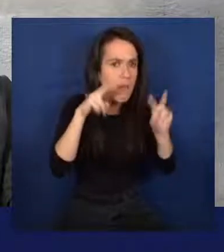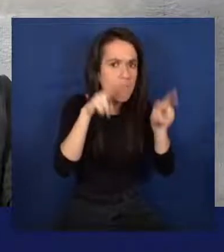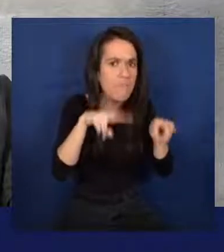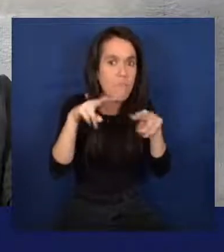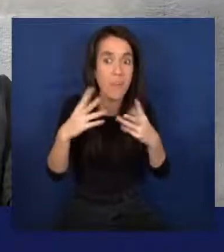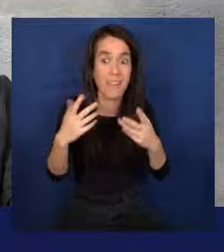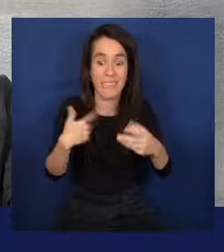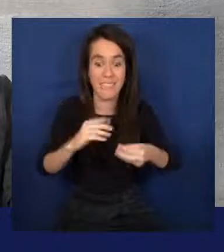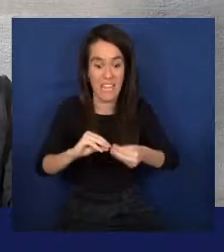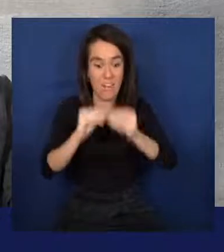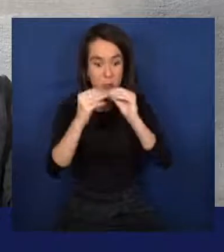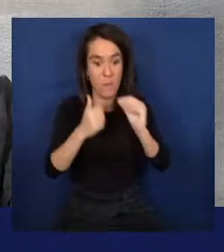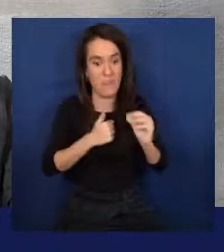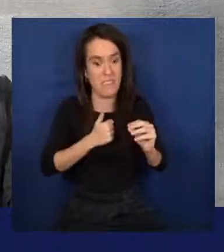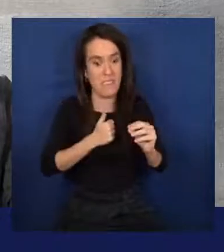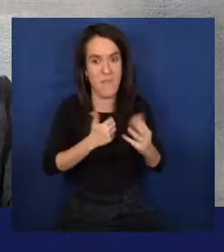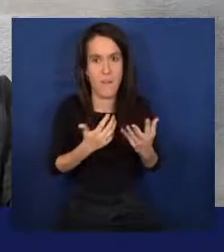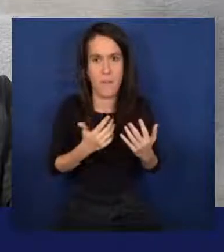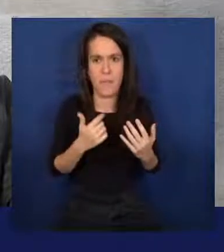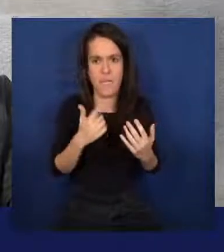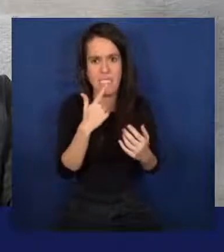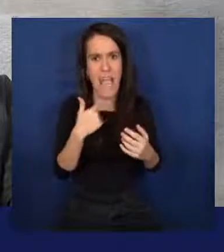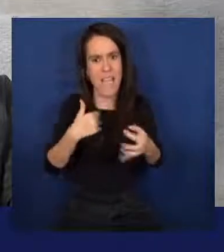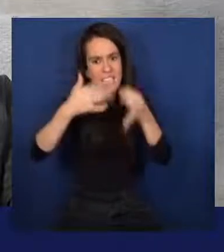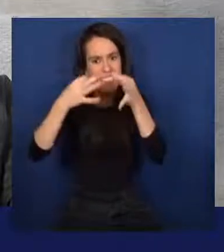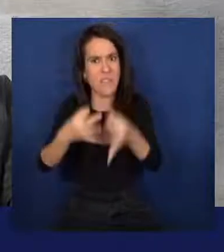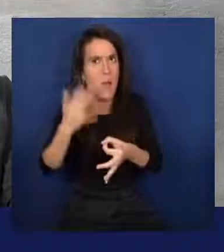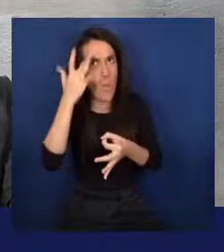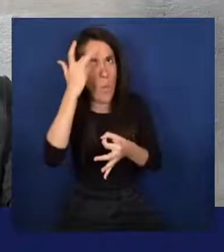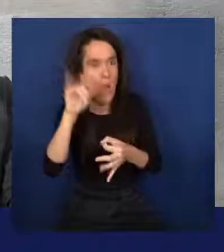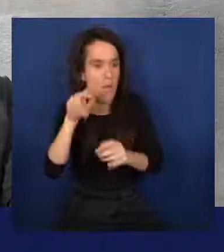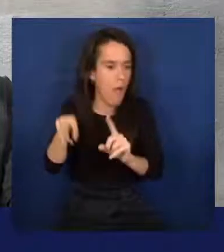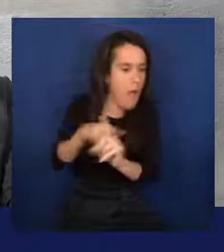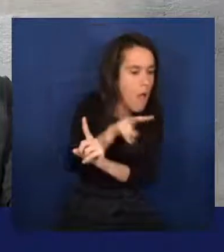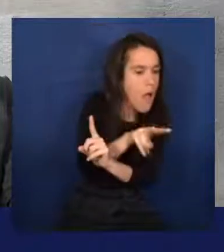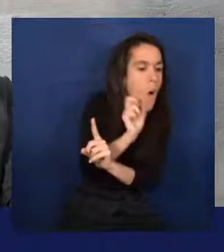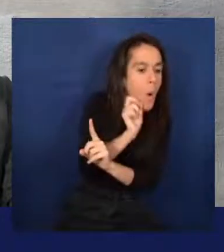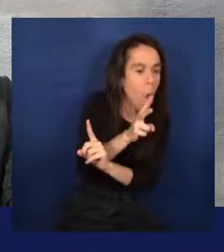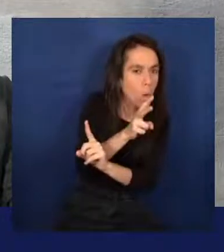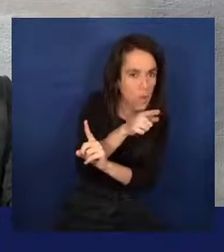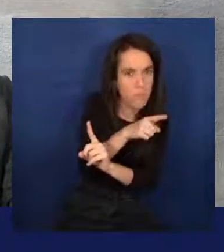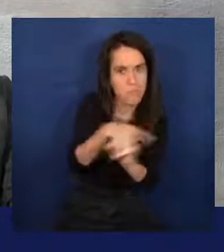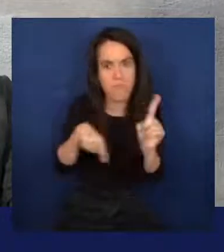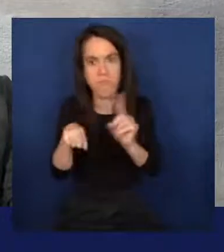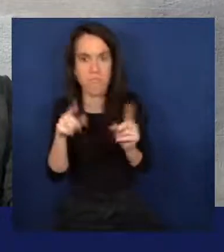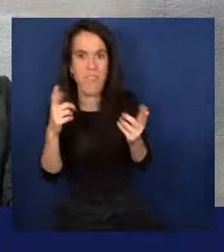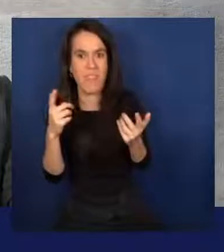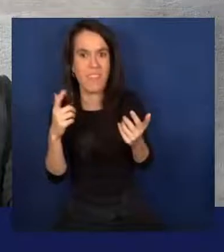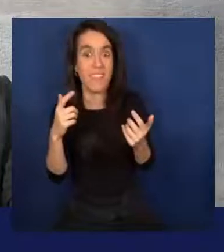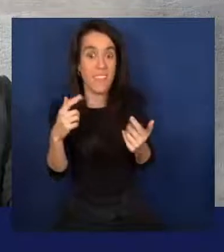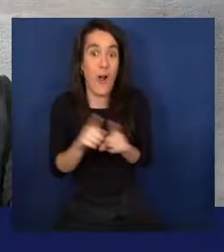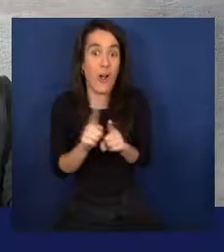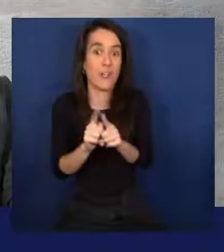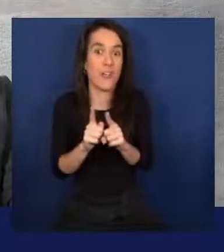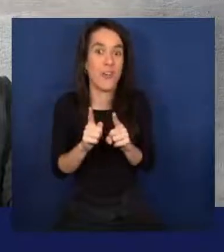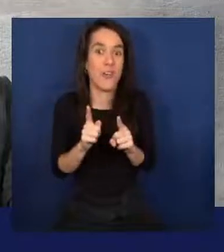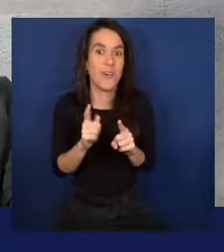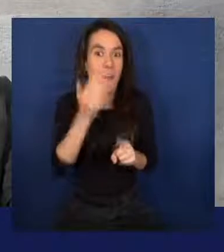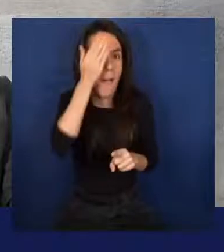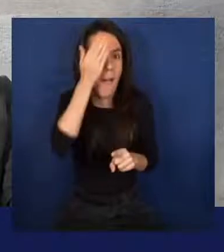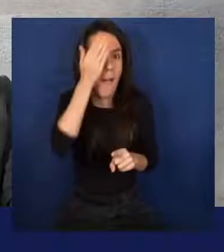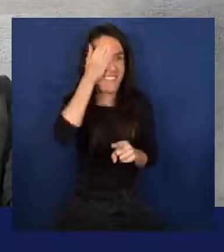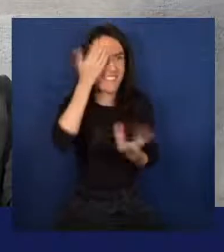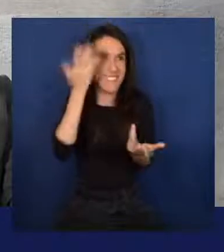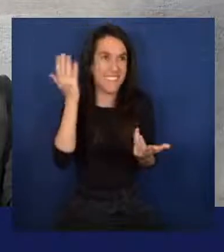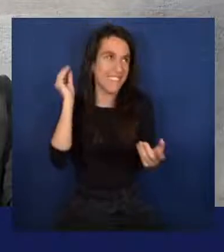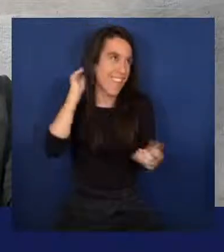person, you can look back and say, hey, I made this decision, and contributing to bias, basically. So yes,